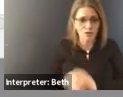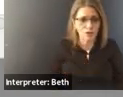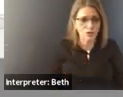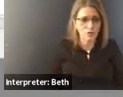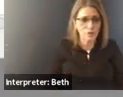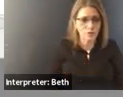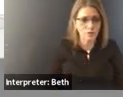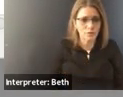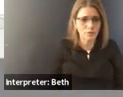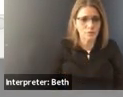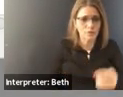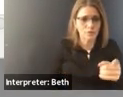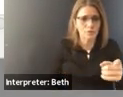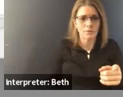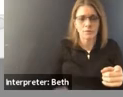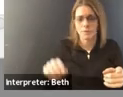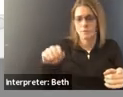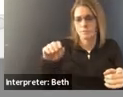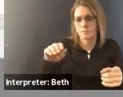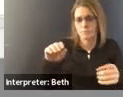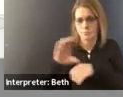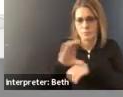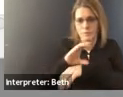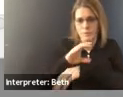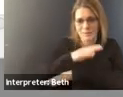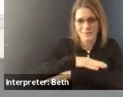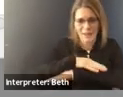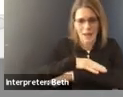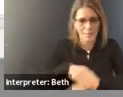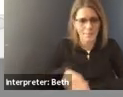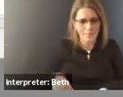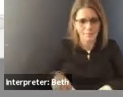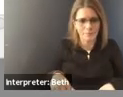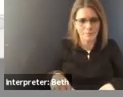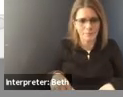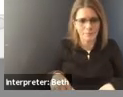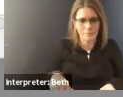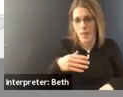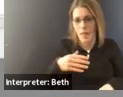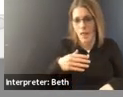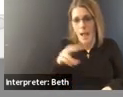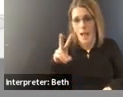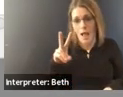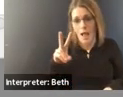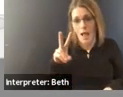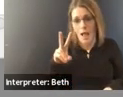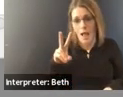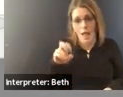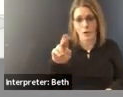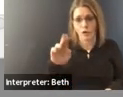And I'm going to go to my desktop here, or my virtual desktop, I should say.